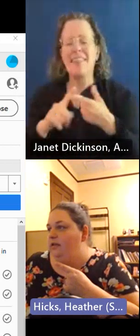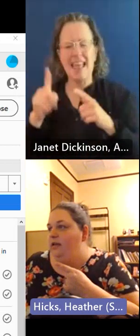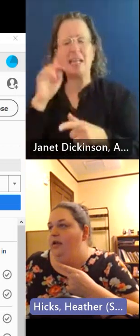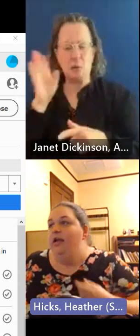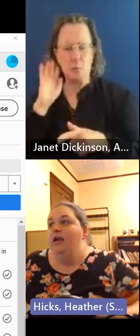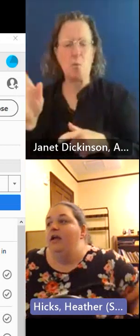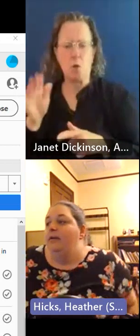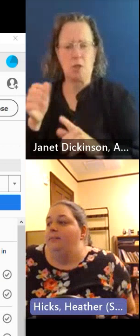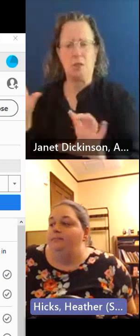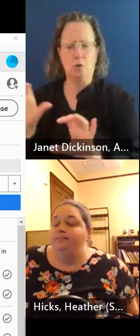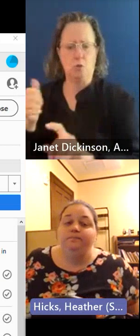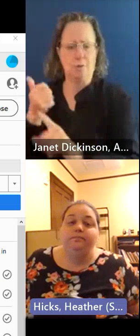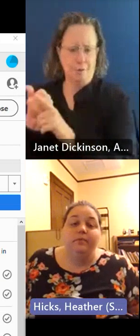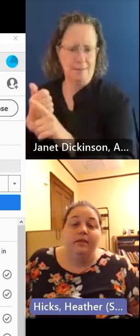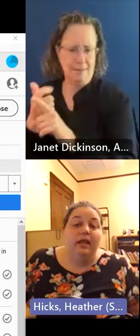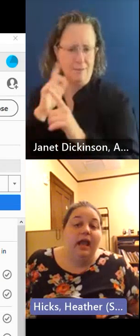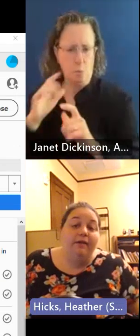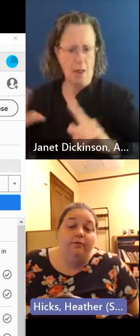second.